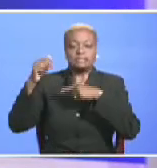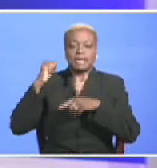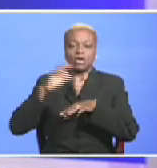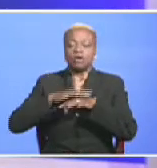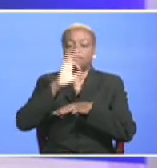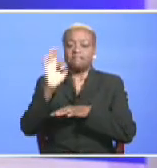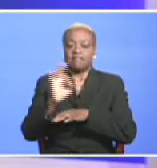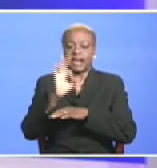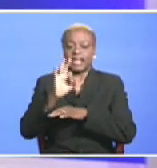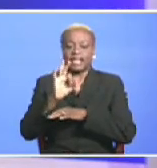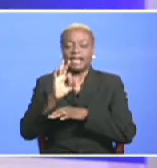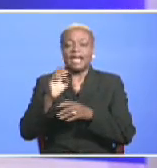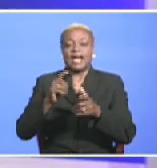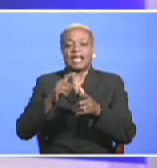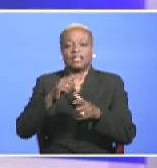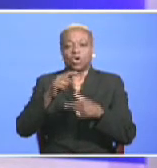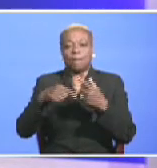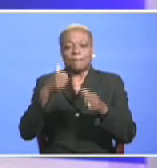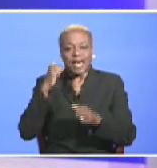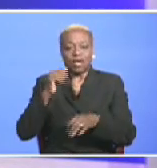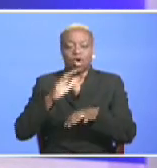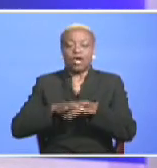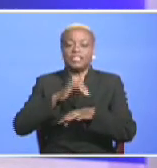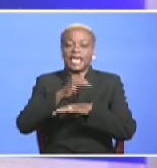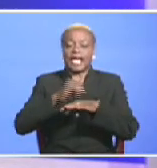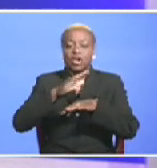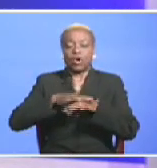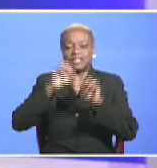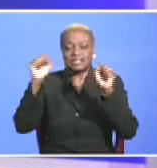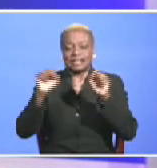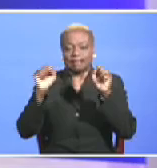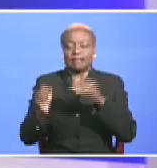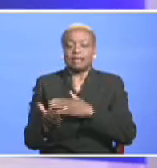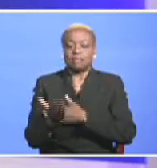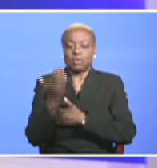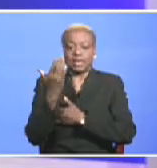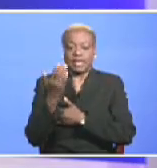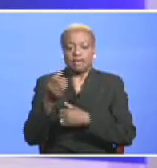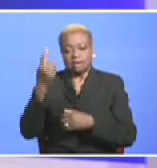on Friday evening and is due back on the island on Saturday morning for the day.